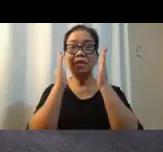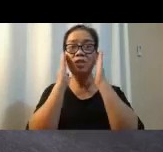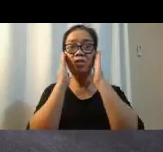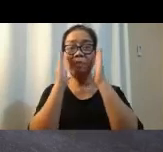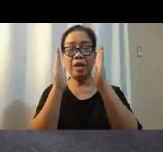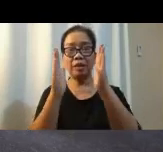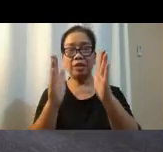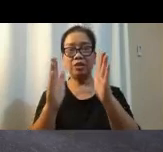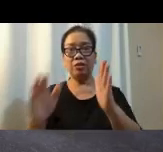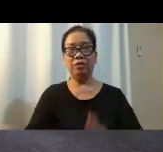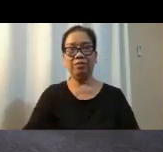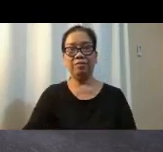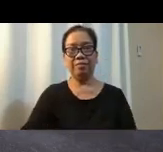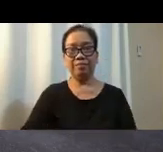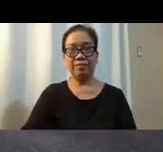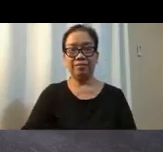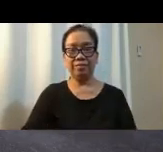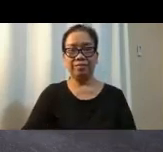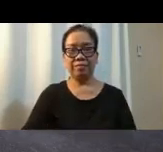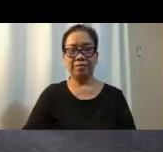Again, please do pay attention.